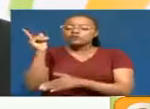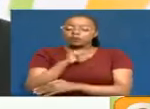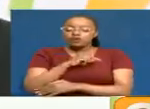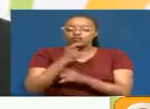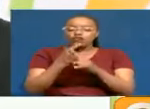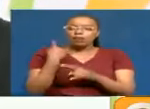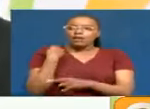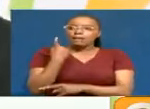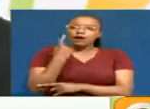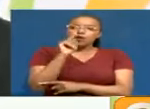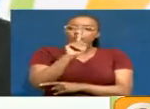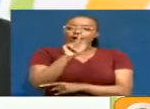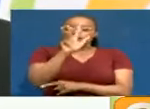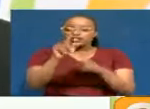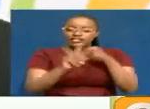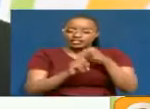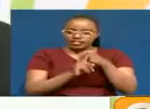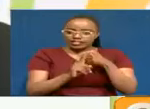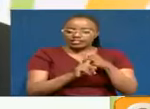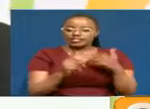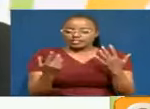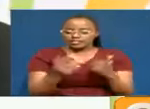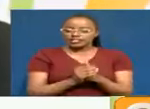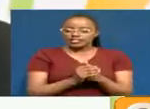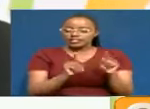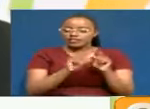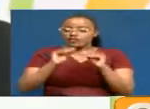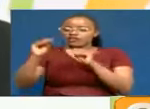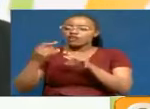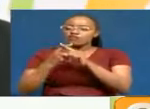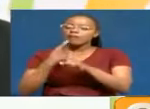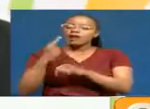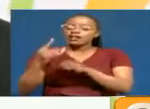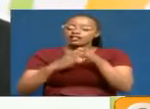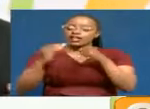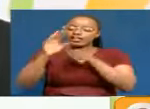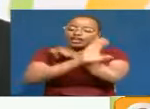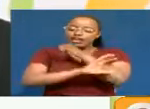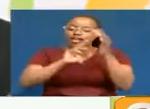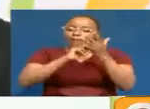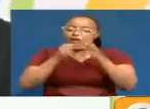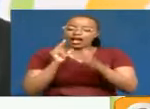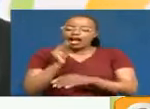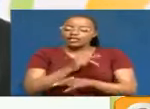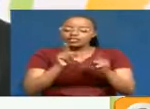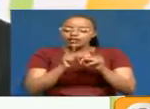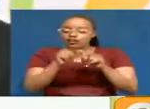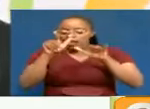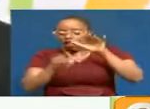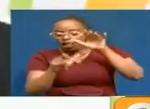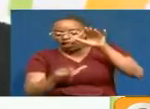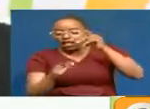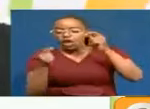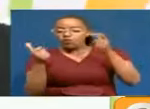position 136 in 2014 out of 190 countries, meaning that we are at the bottom